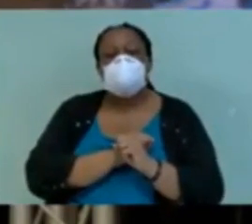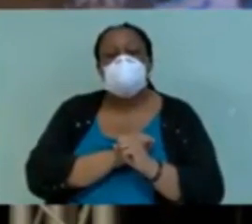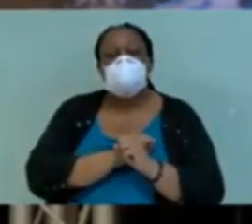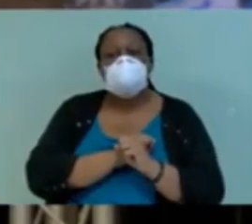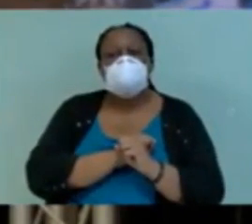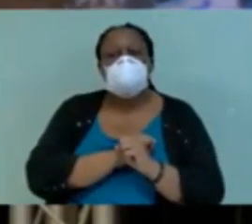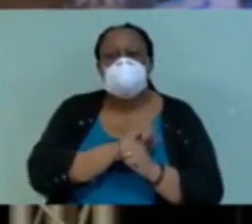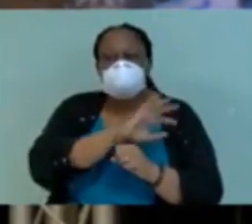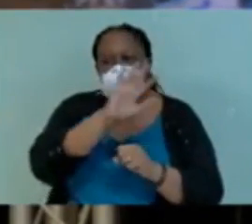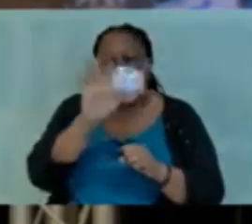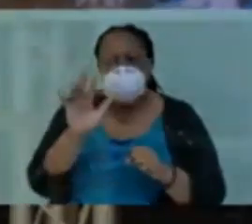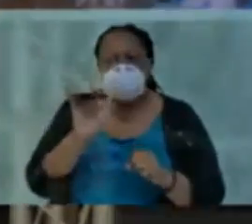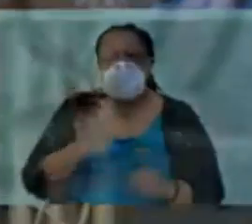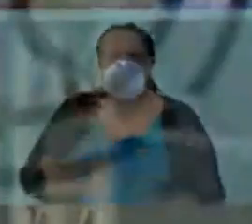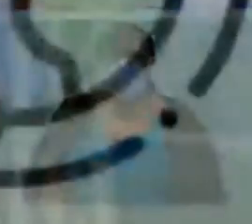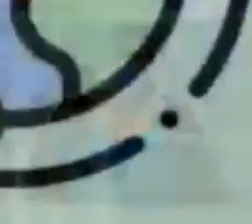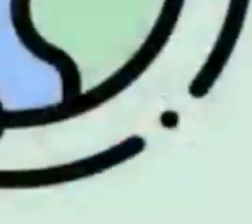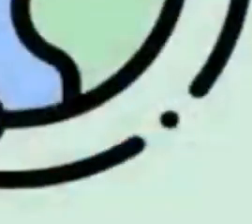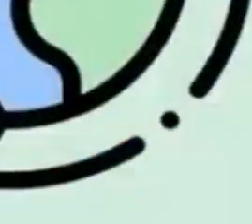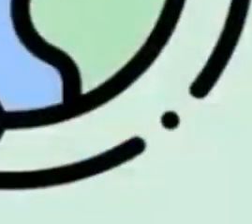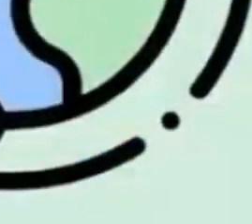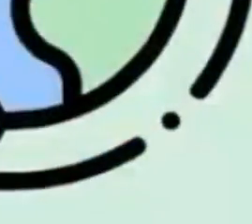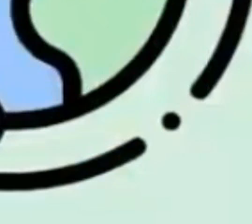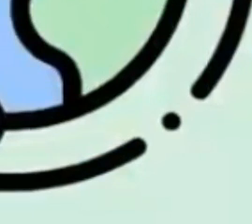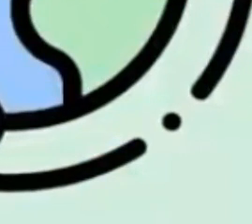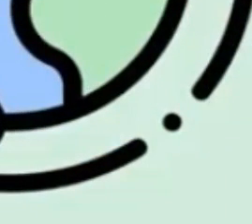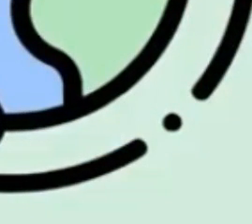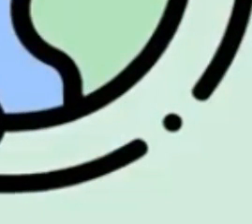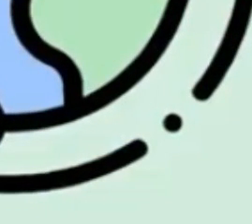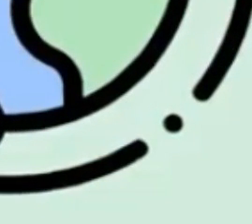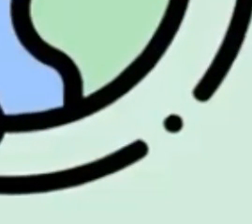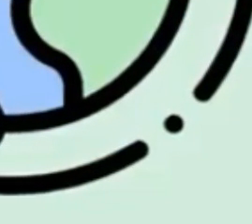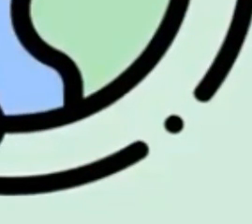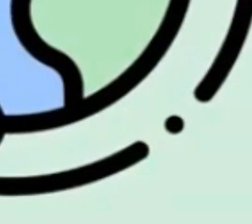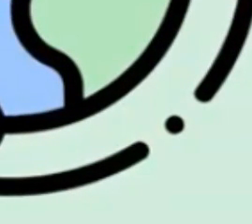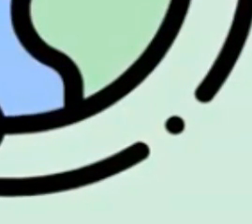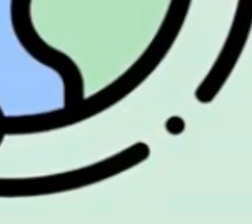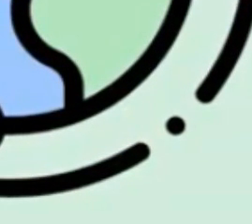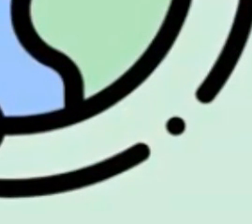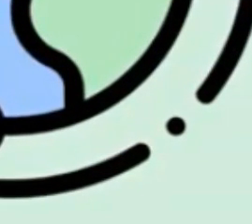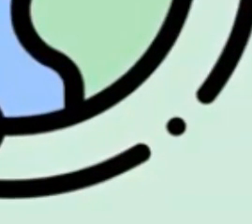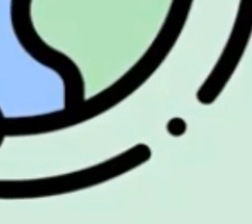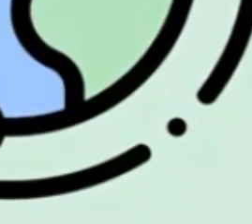briefing every day, carries it live.